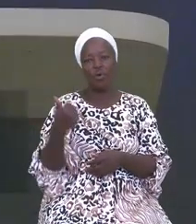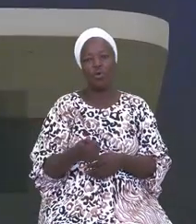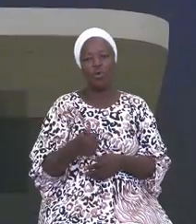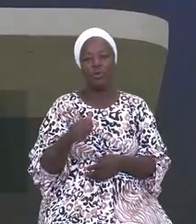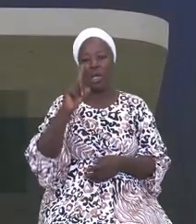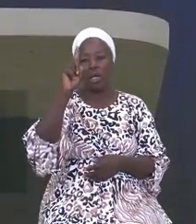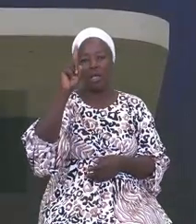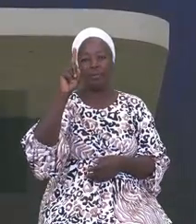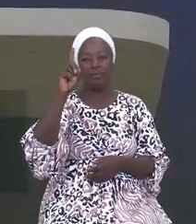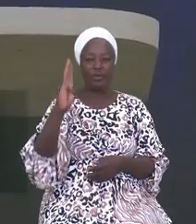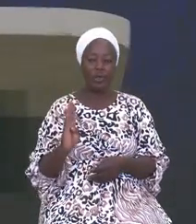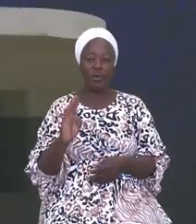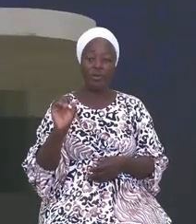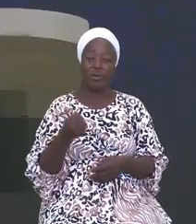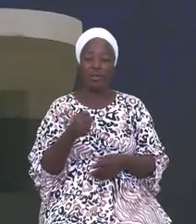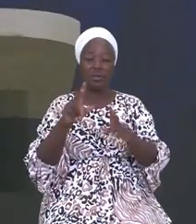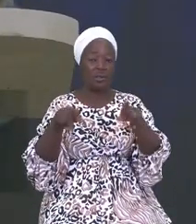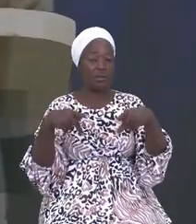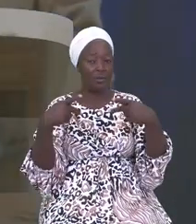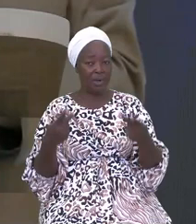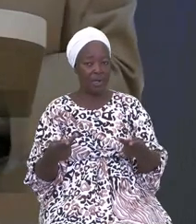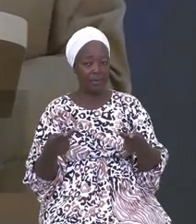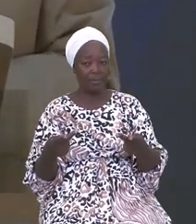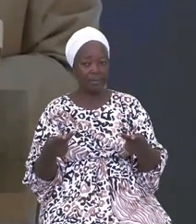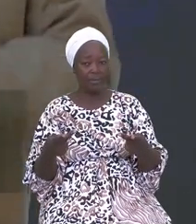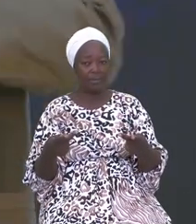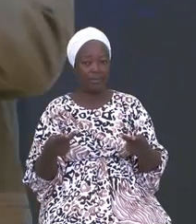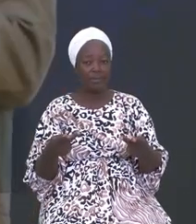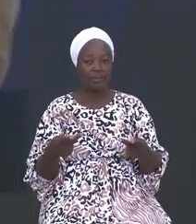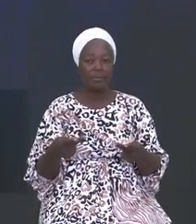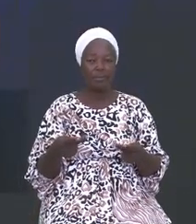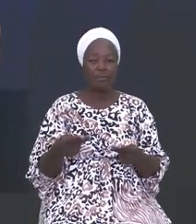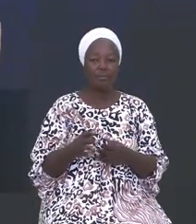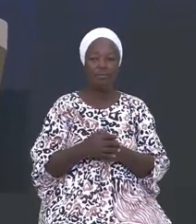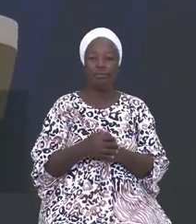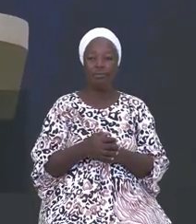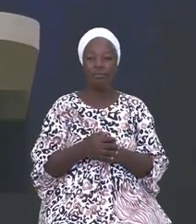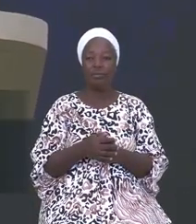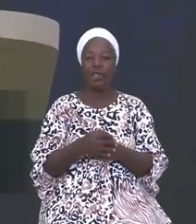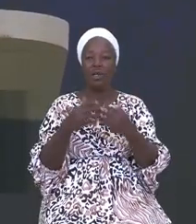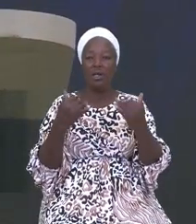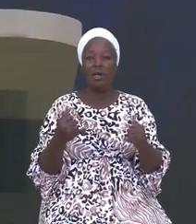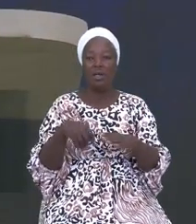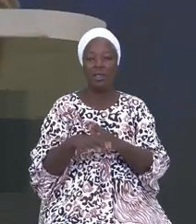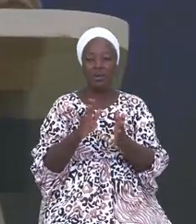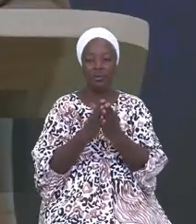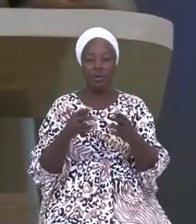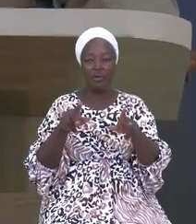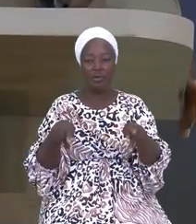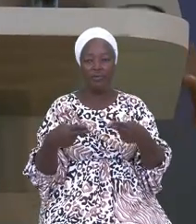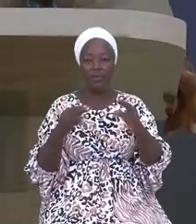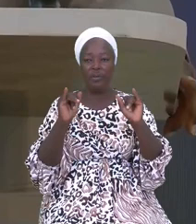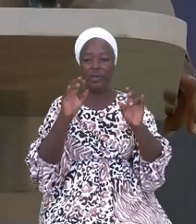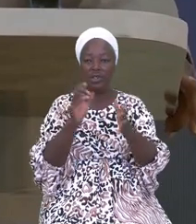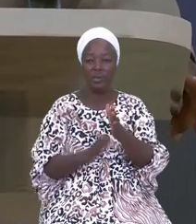We're looking at Philippians chapter 3. In Philippians chapter 3, we're looking at verse